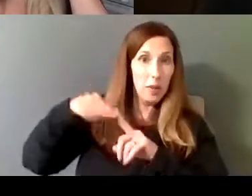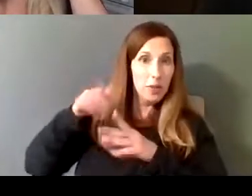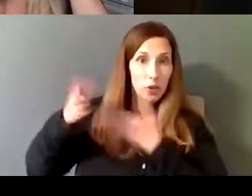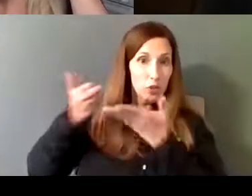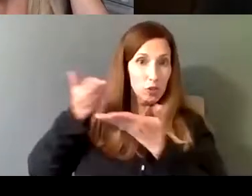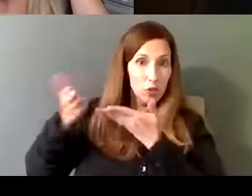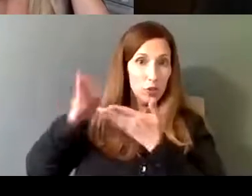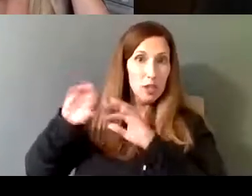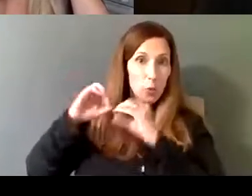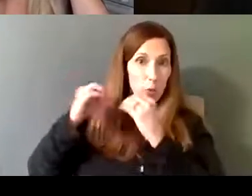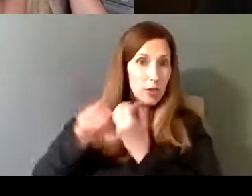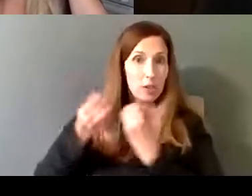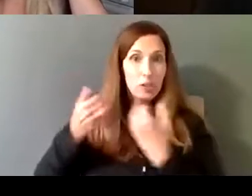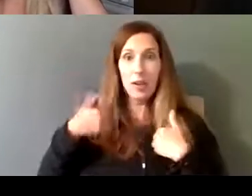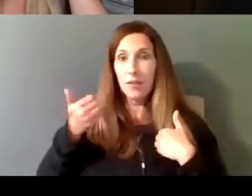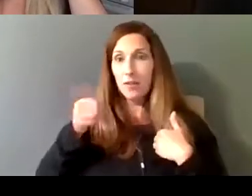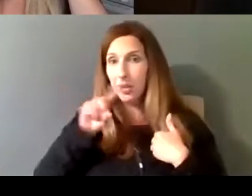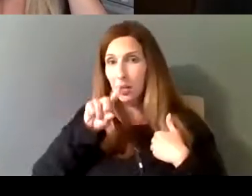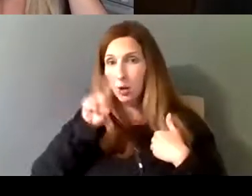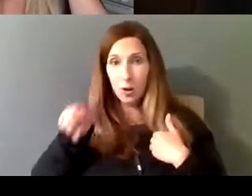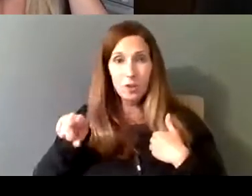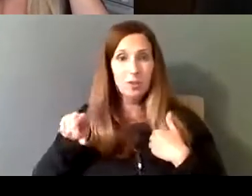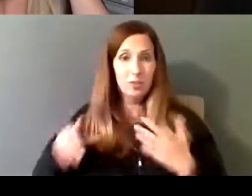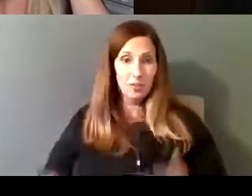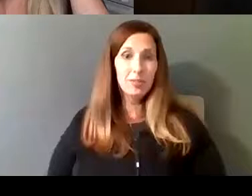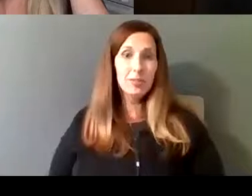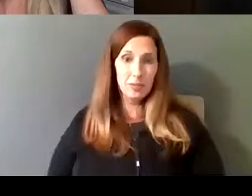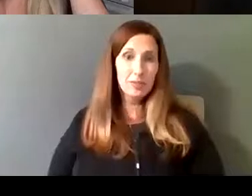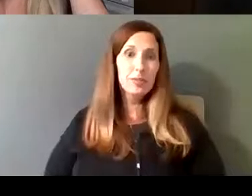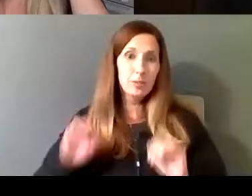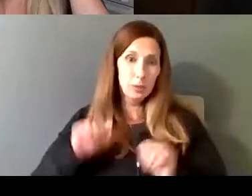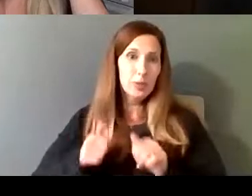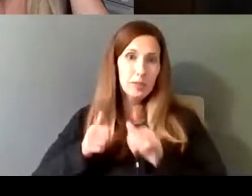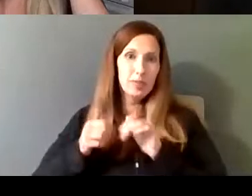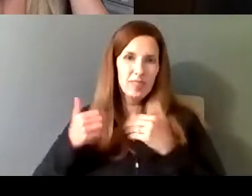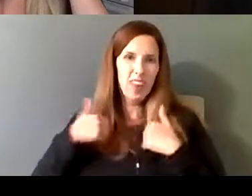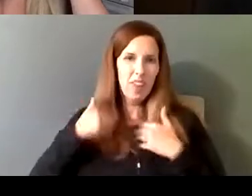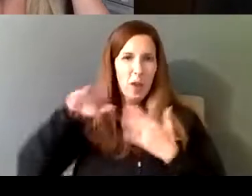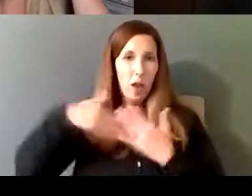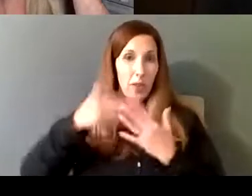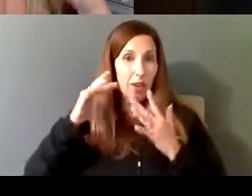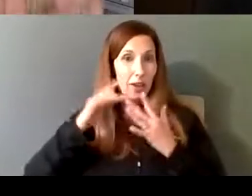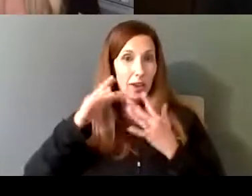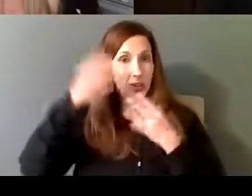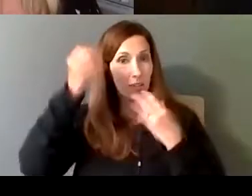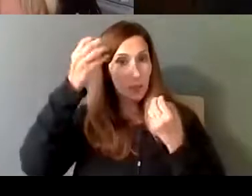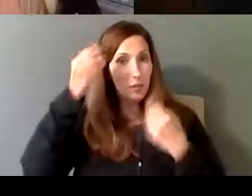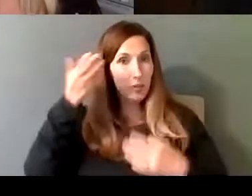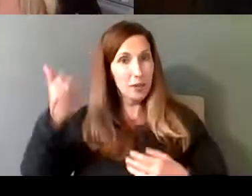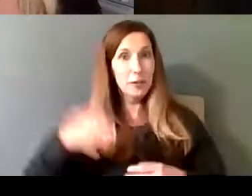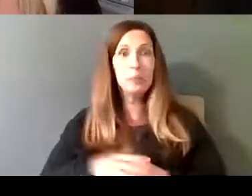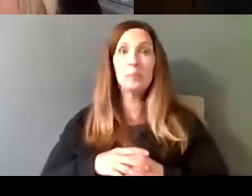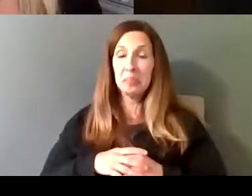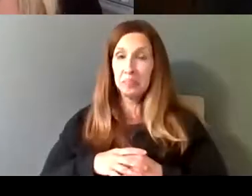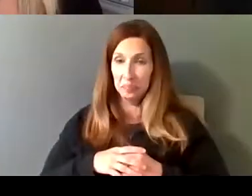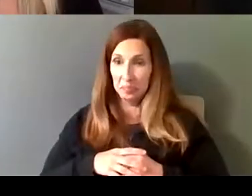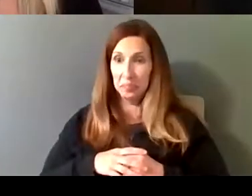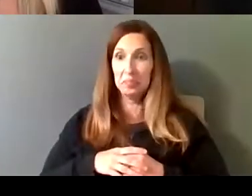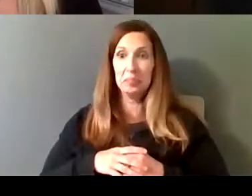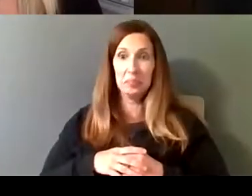questions about anything that we talked about today, then you'll have all that contact information yourself. So with that being